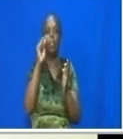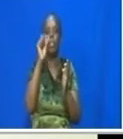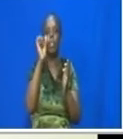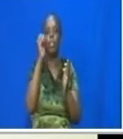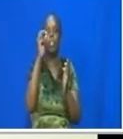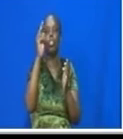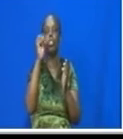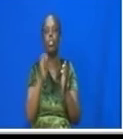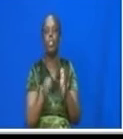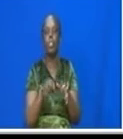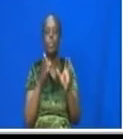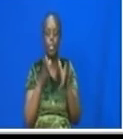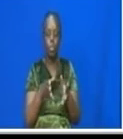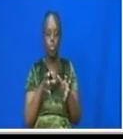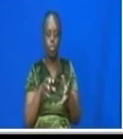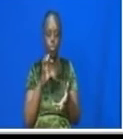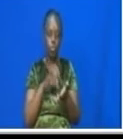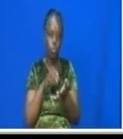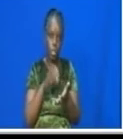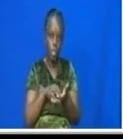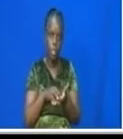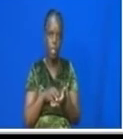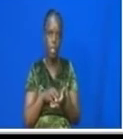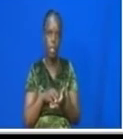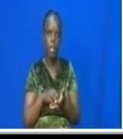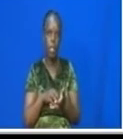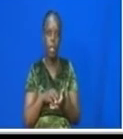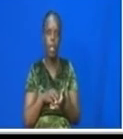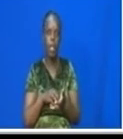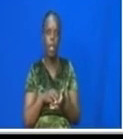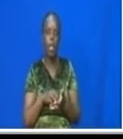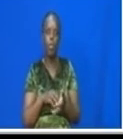adaptation is being able to fit in a given situation.